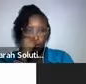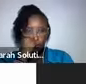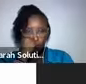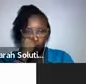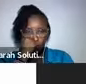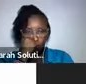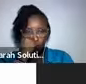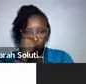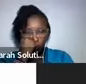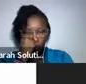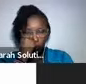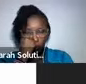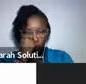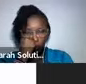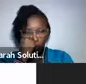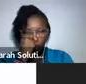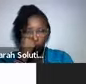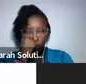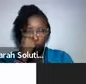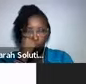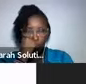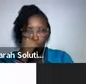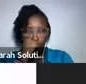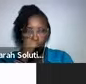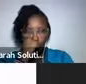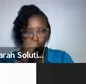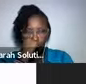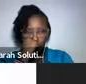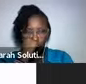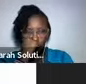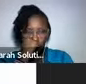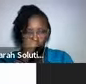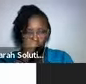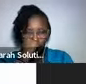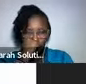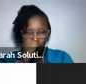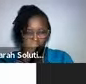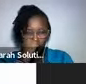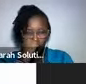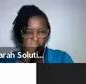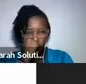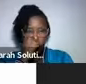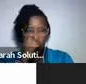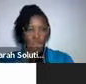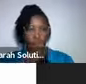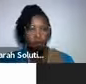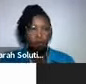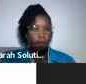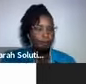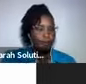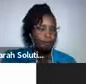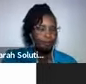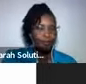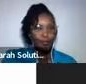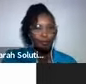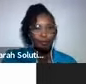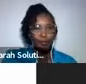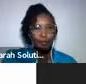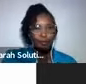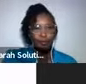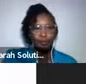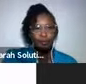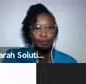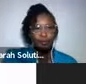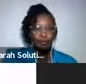shouldn't be selling something wrong, something you're selling to a wrong audience. Otherwise, you're wasting dollars. You need to document your